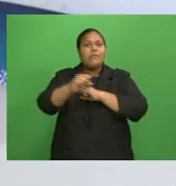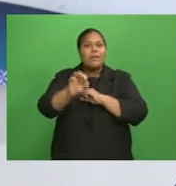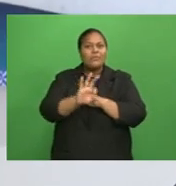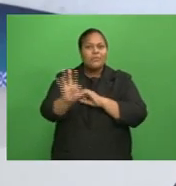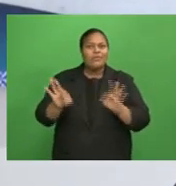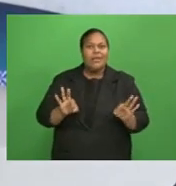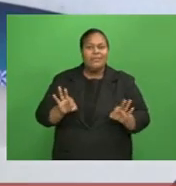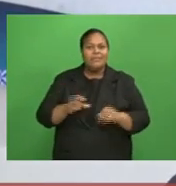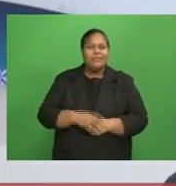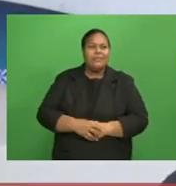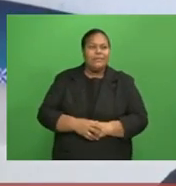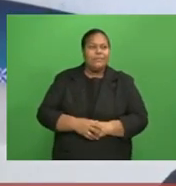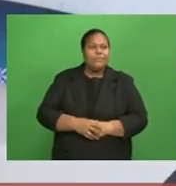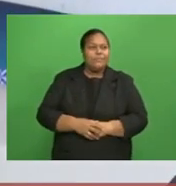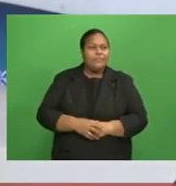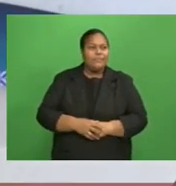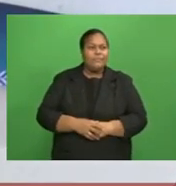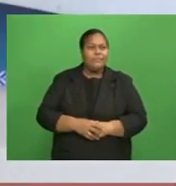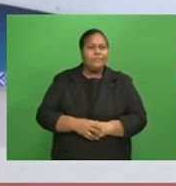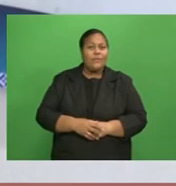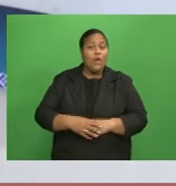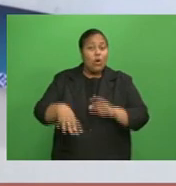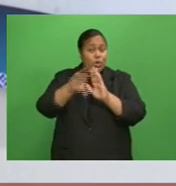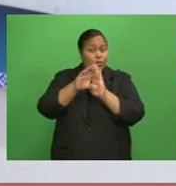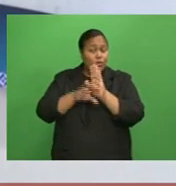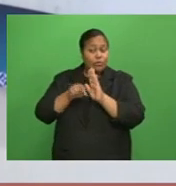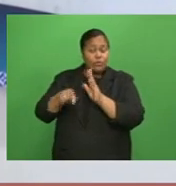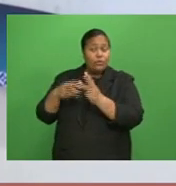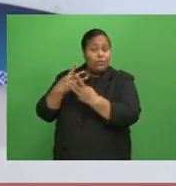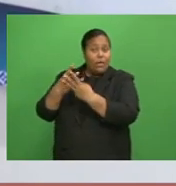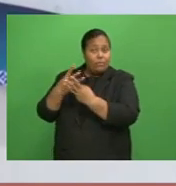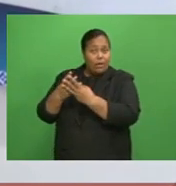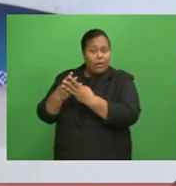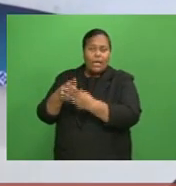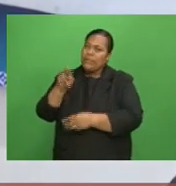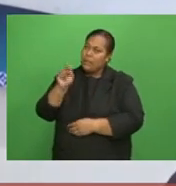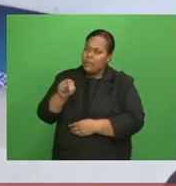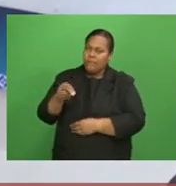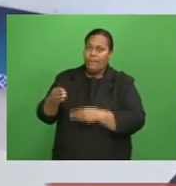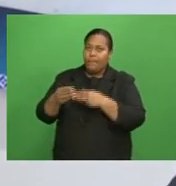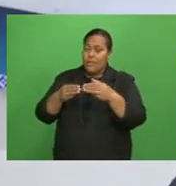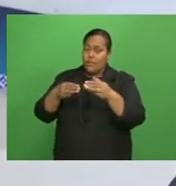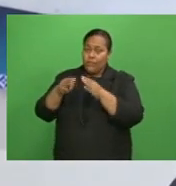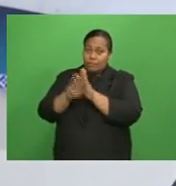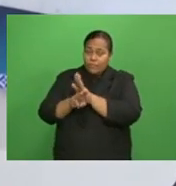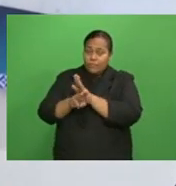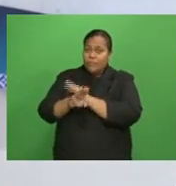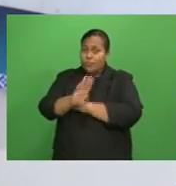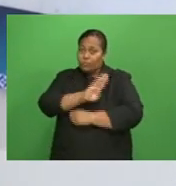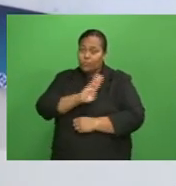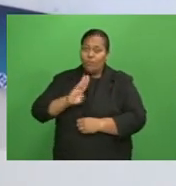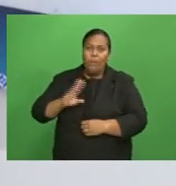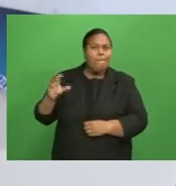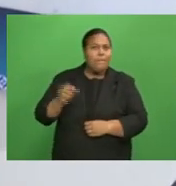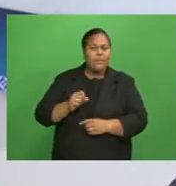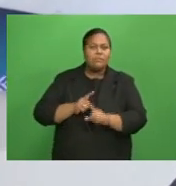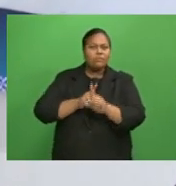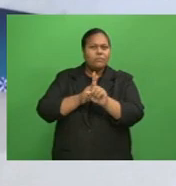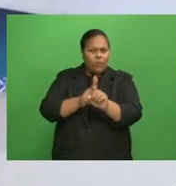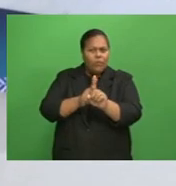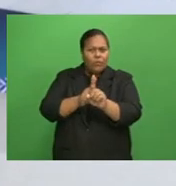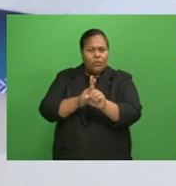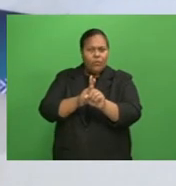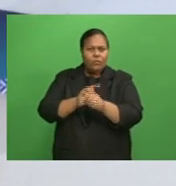2022. The SODELPA Constitution requires the Management Board to follow a nationally